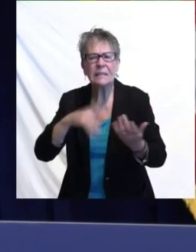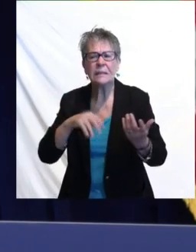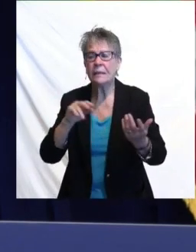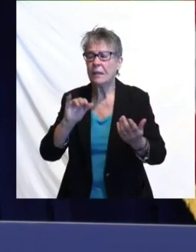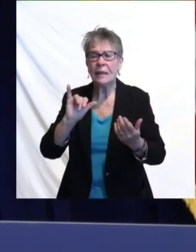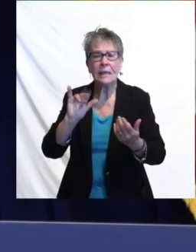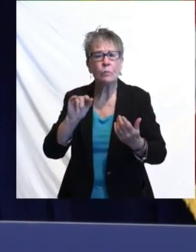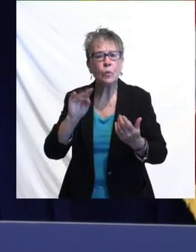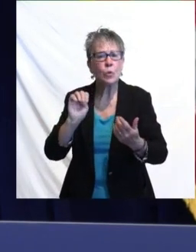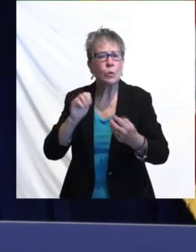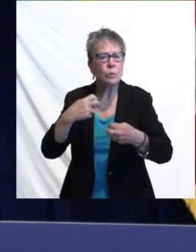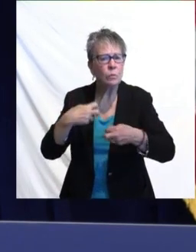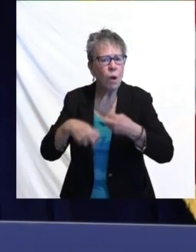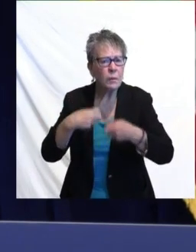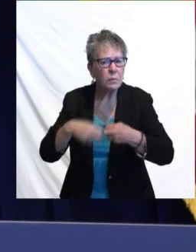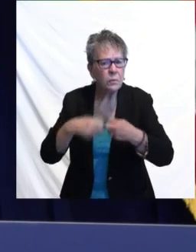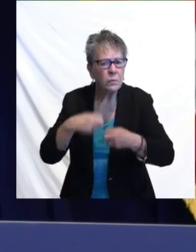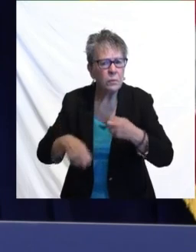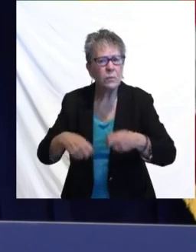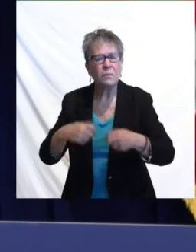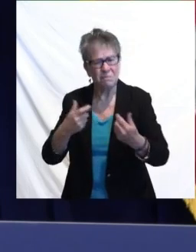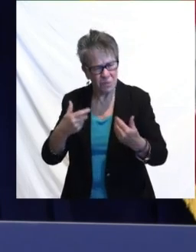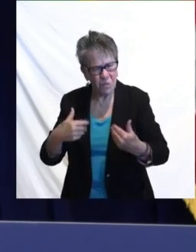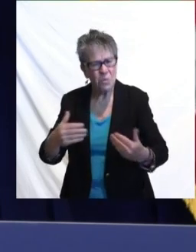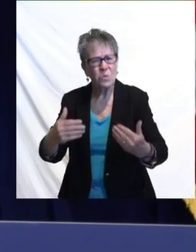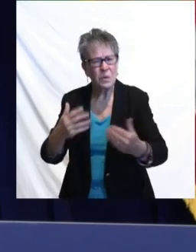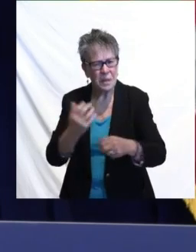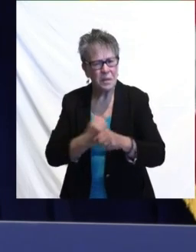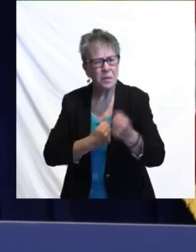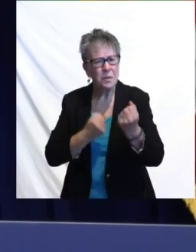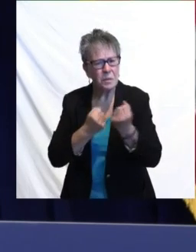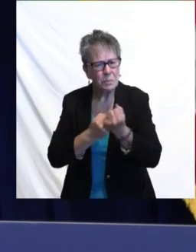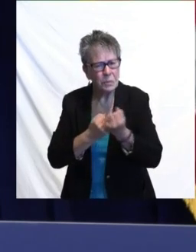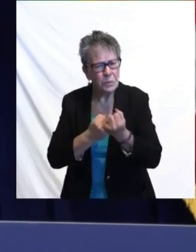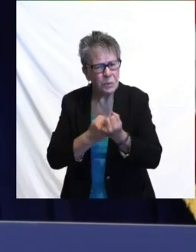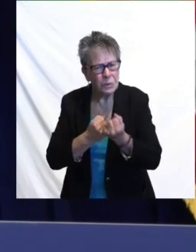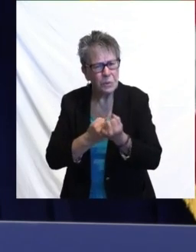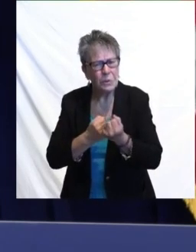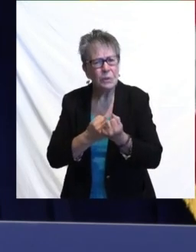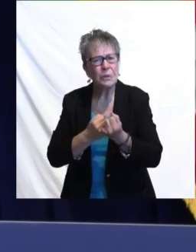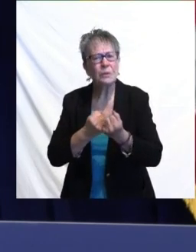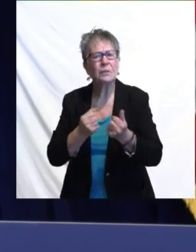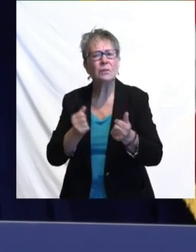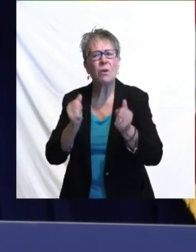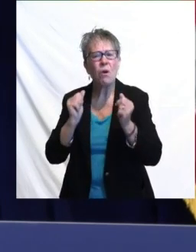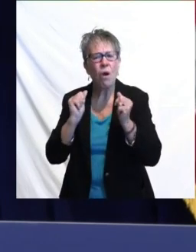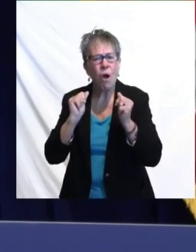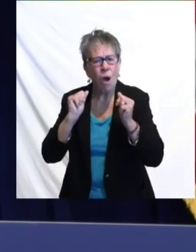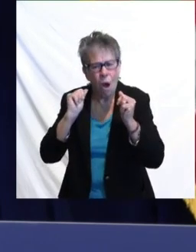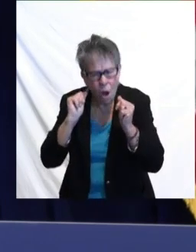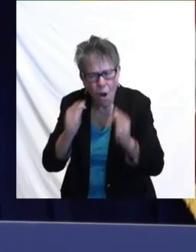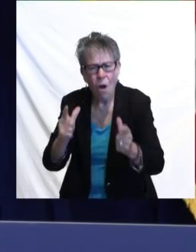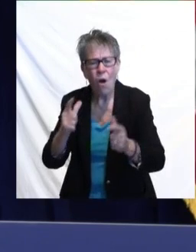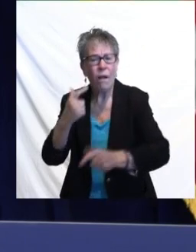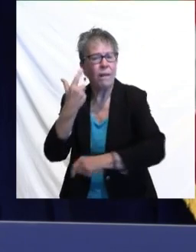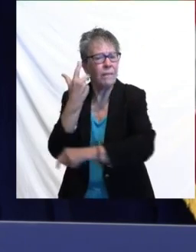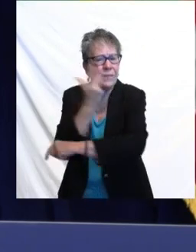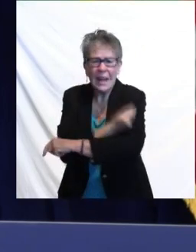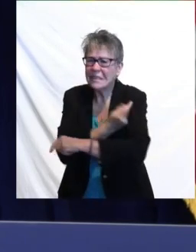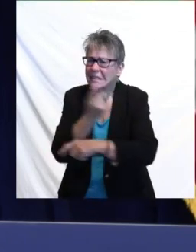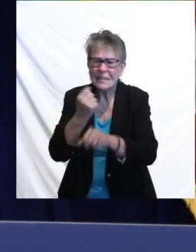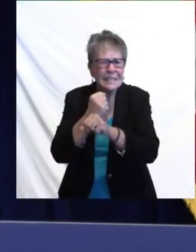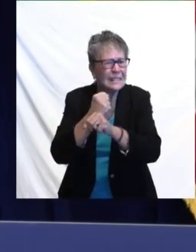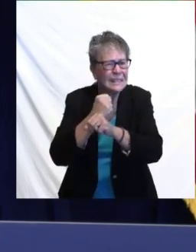a booster. All the vaccines are safe and effective, but all show the need for boosters over